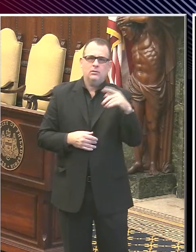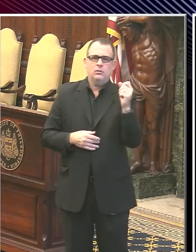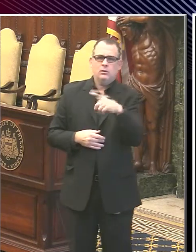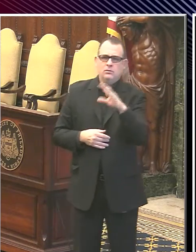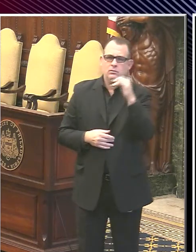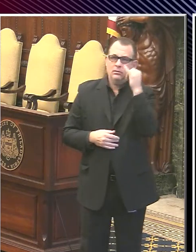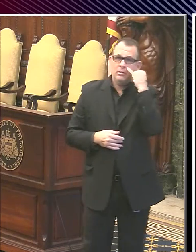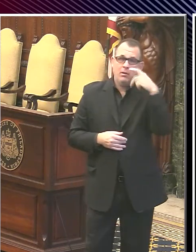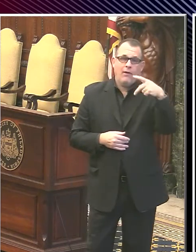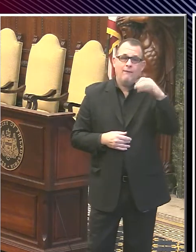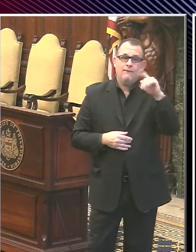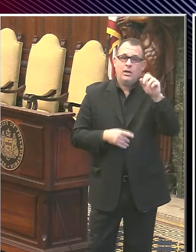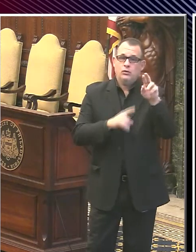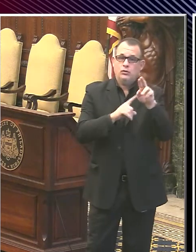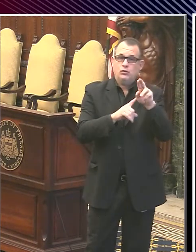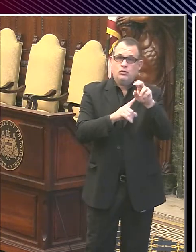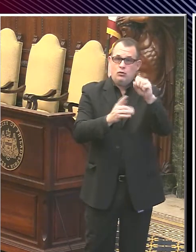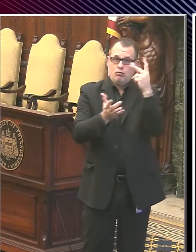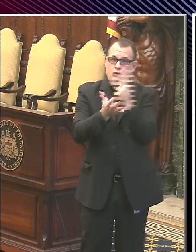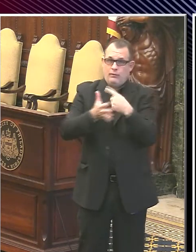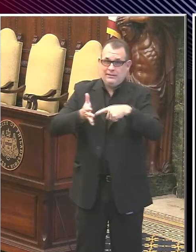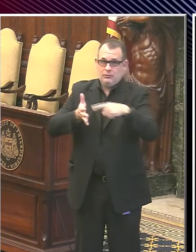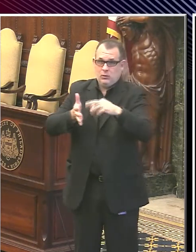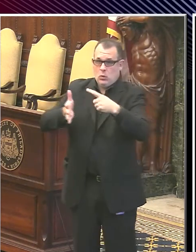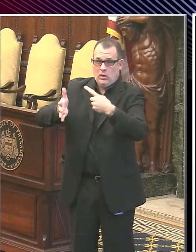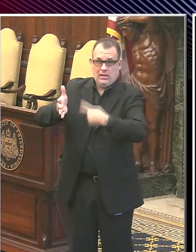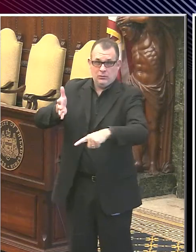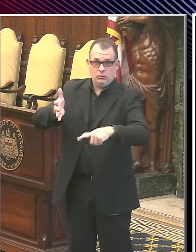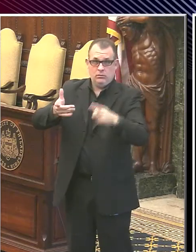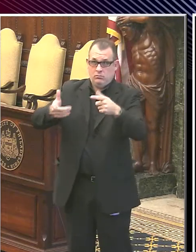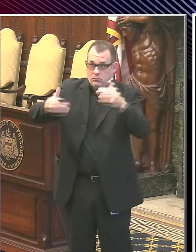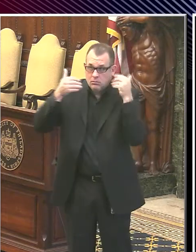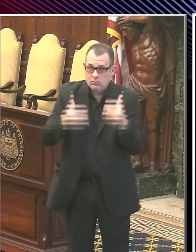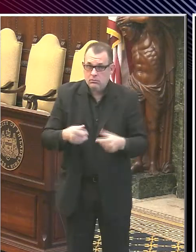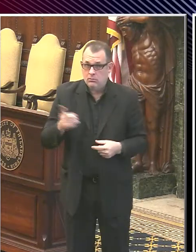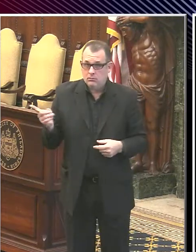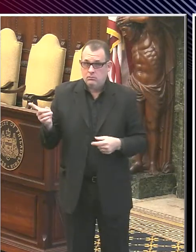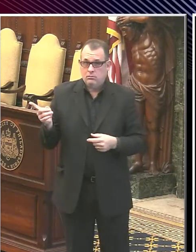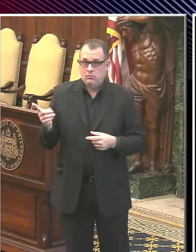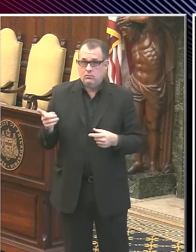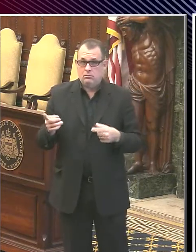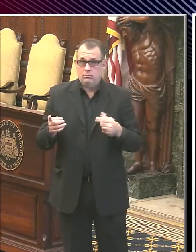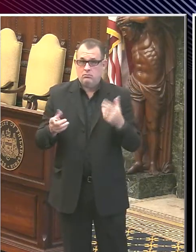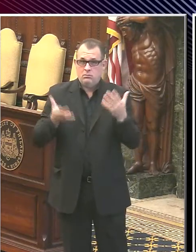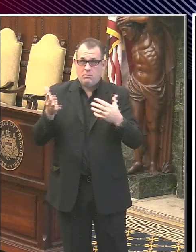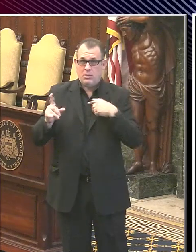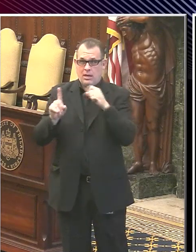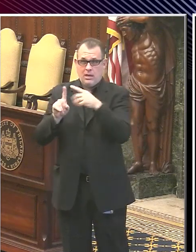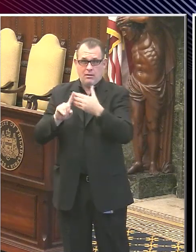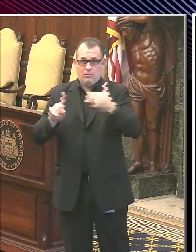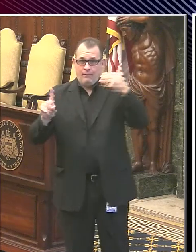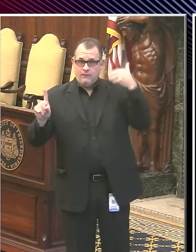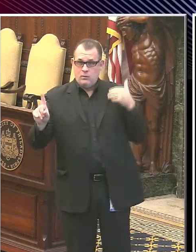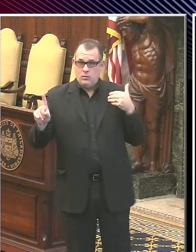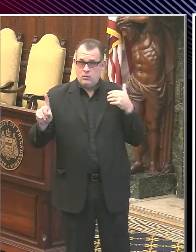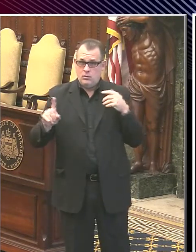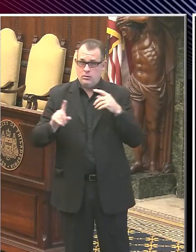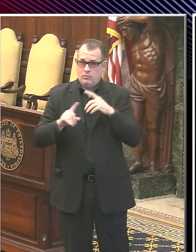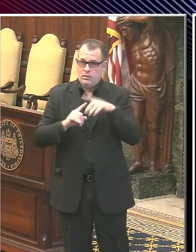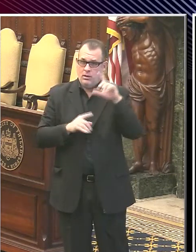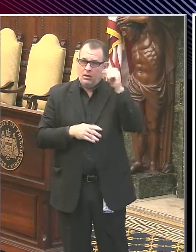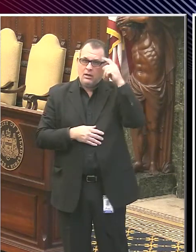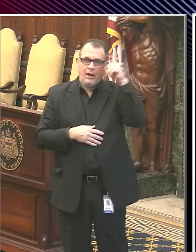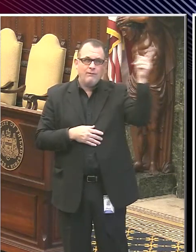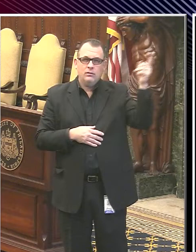see it next week. You may have been asked this, but Governor Murphy has actually laid out specific numbers of doses that he expected